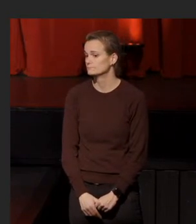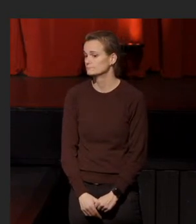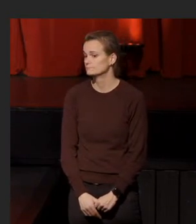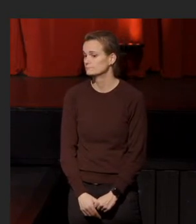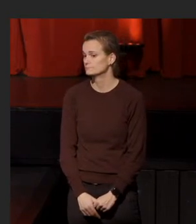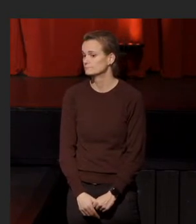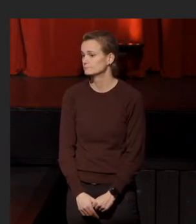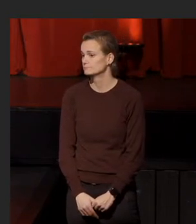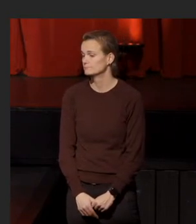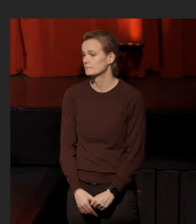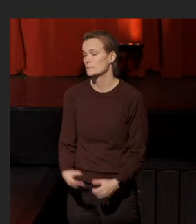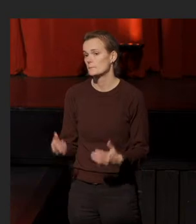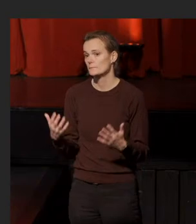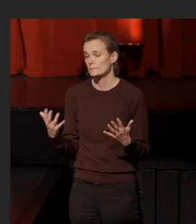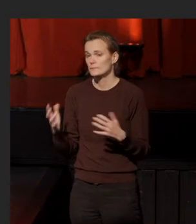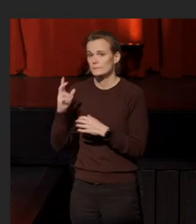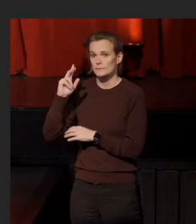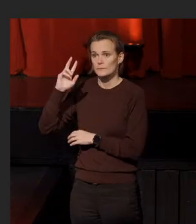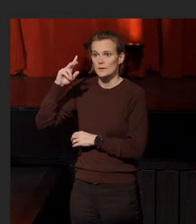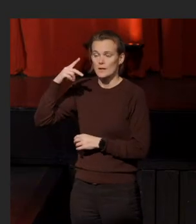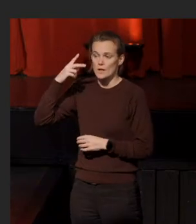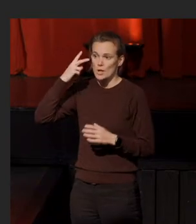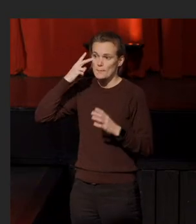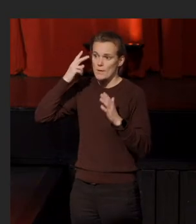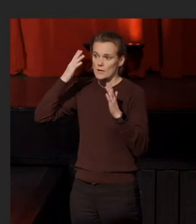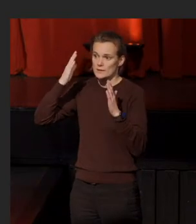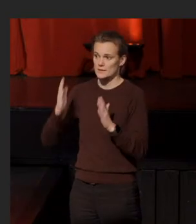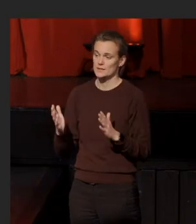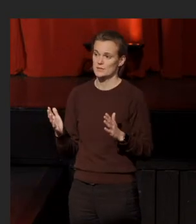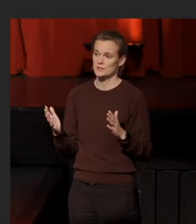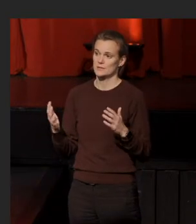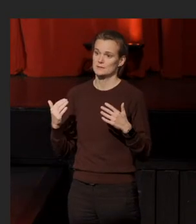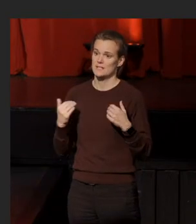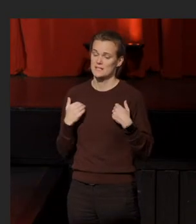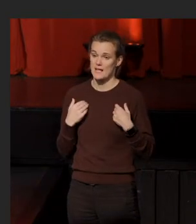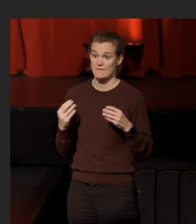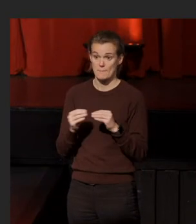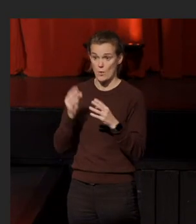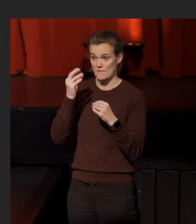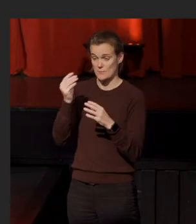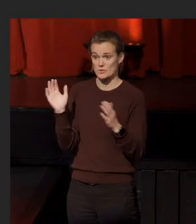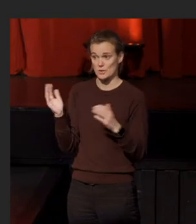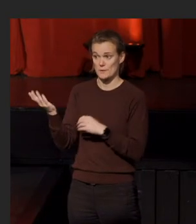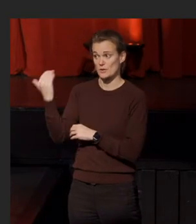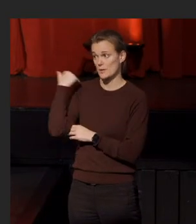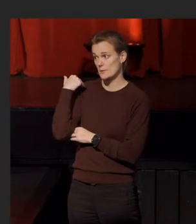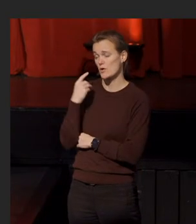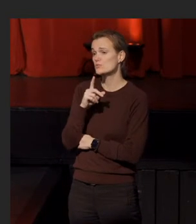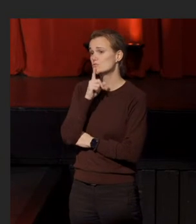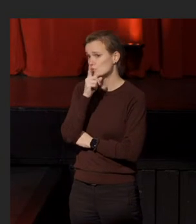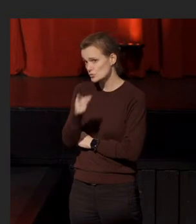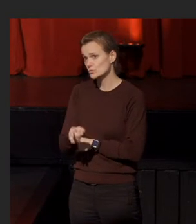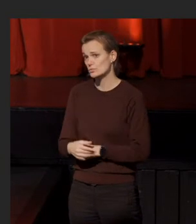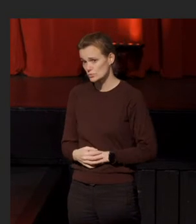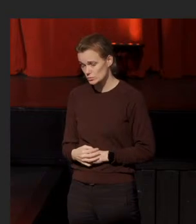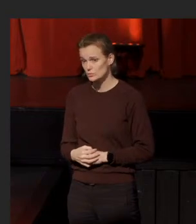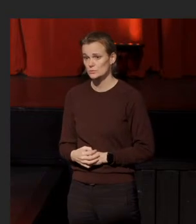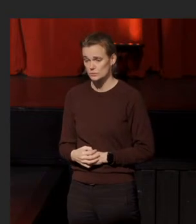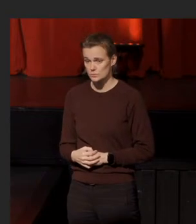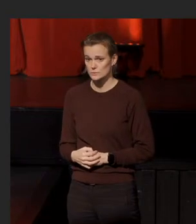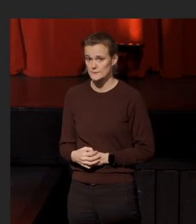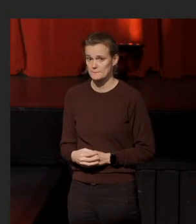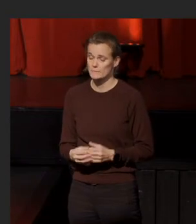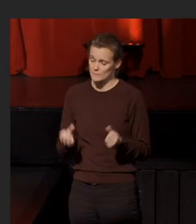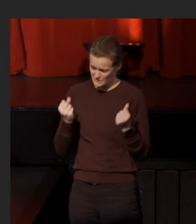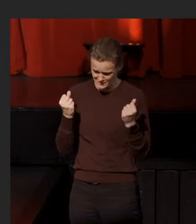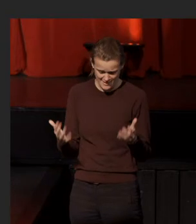politicians, campaigns, whoever, have way more information about us than they ever did before is true to a certain extent. Like, there's a lot